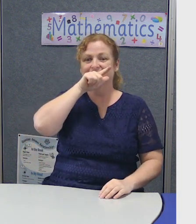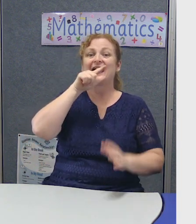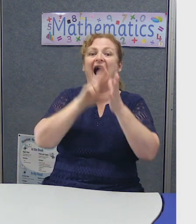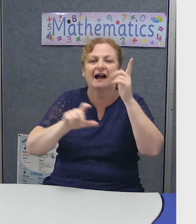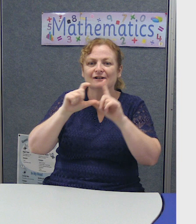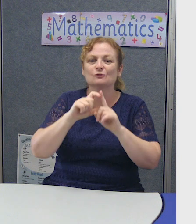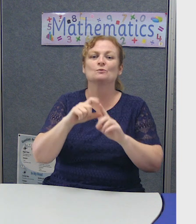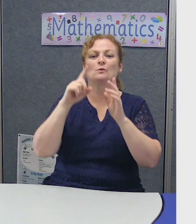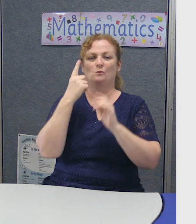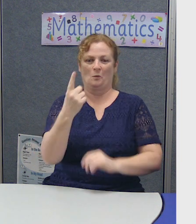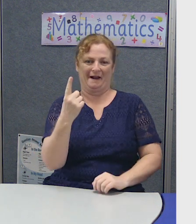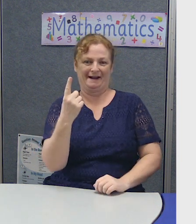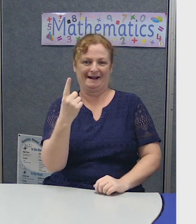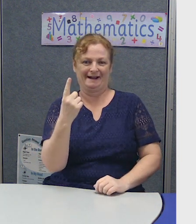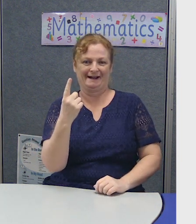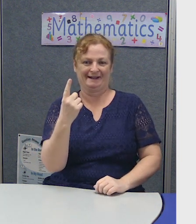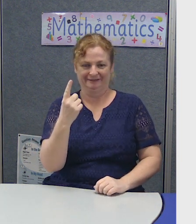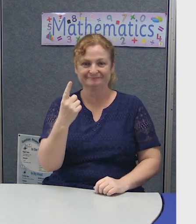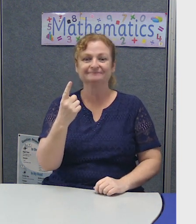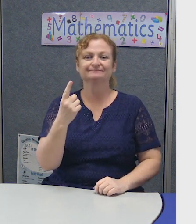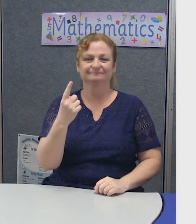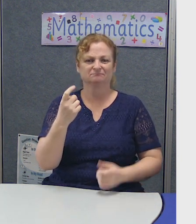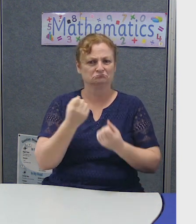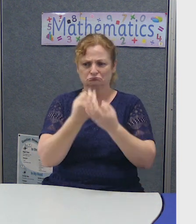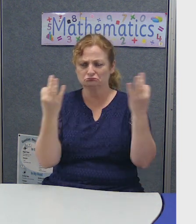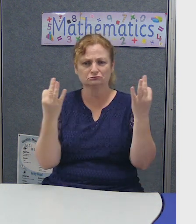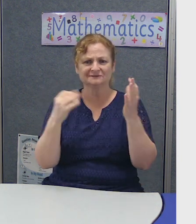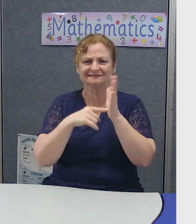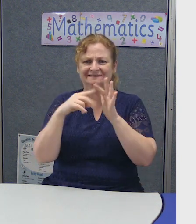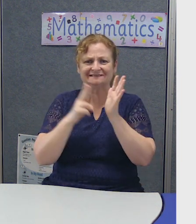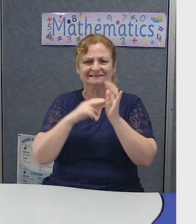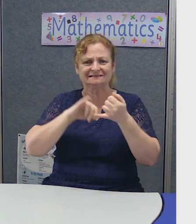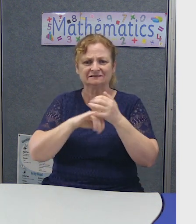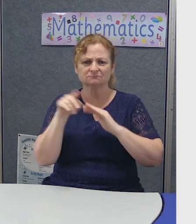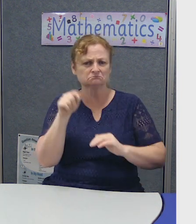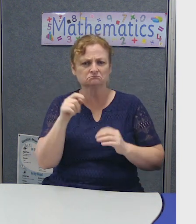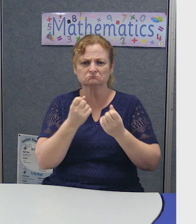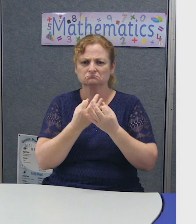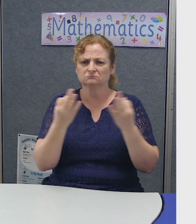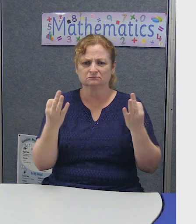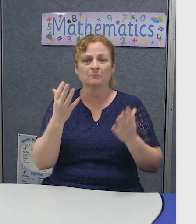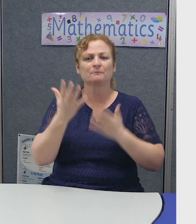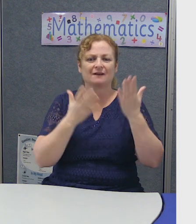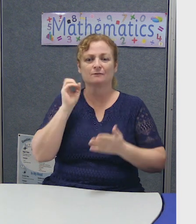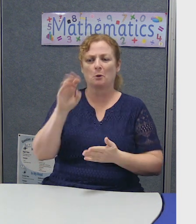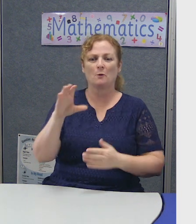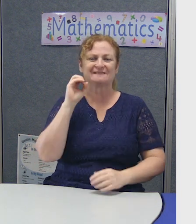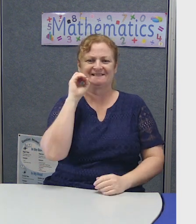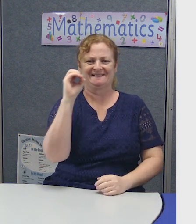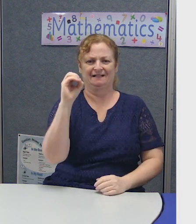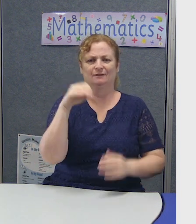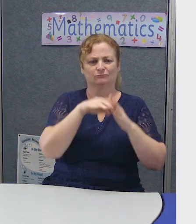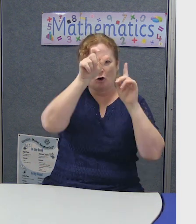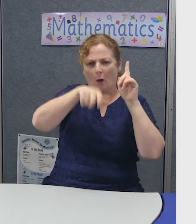13,701. There weren't any tens represented, so there is a zero in the tens